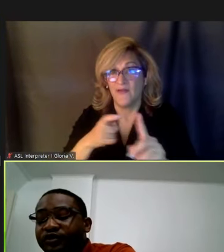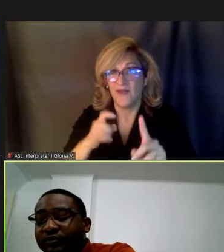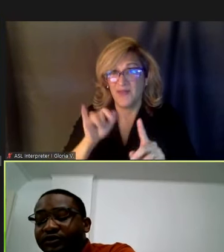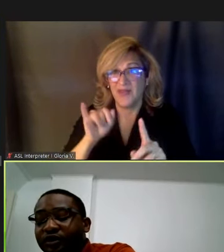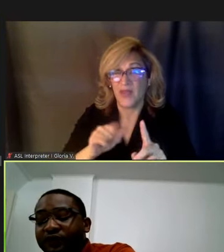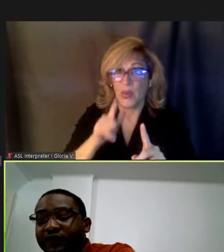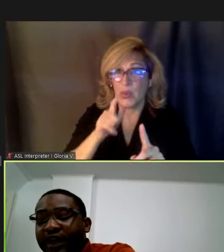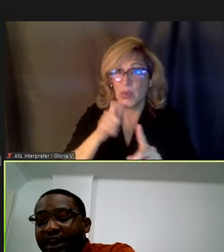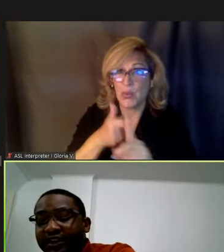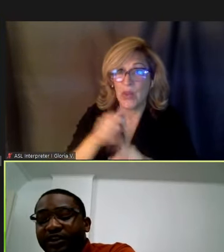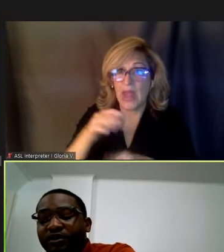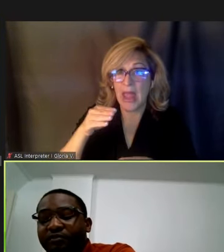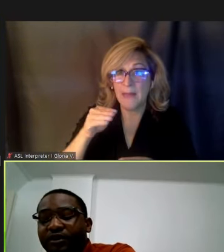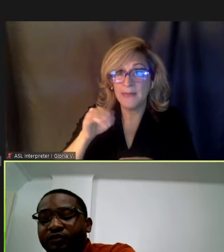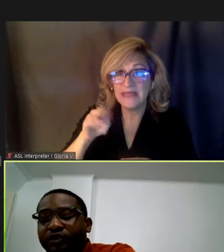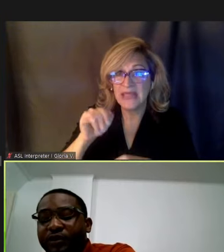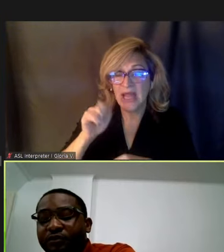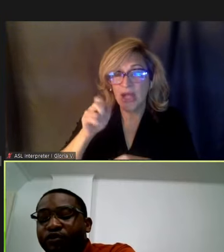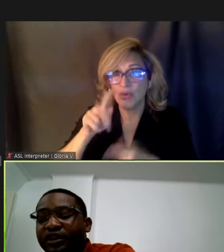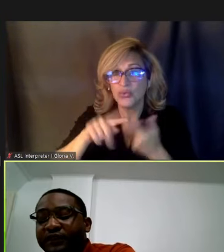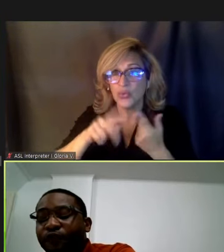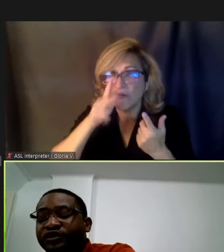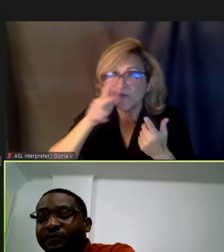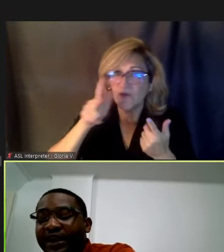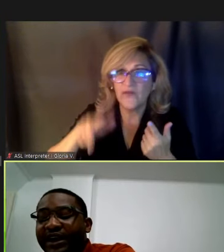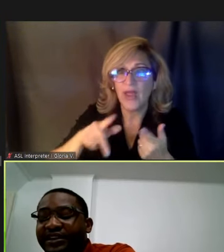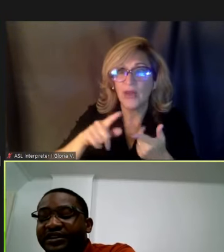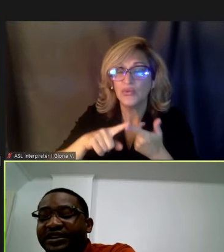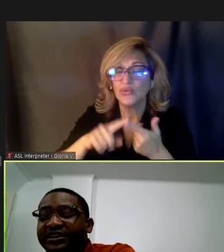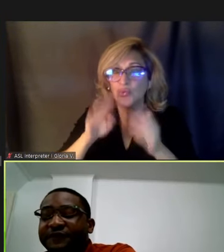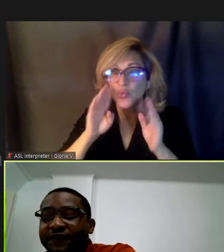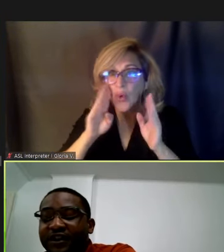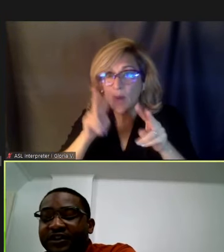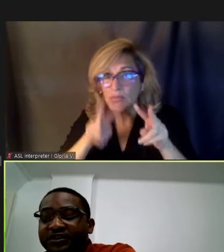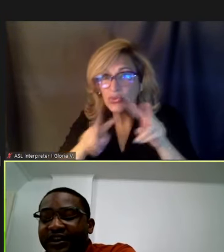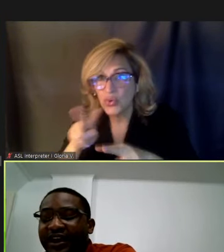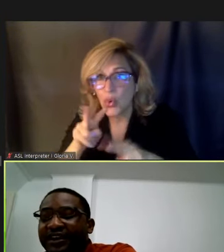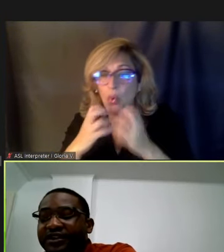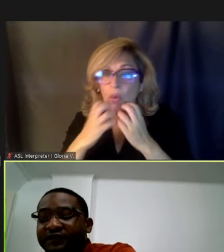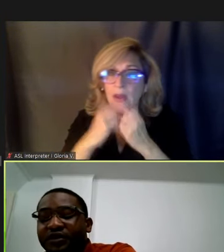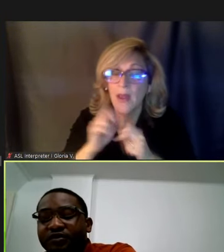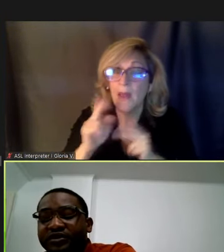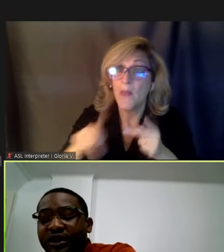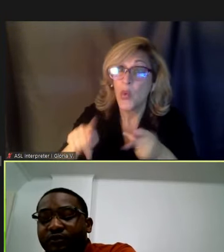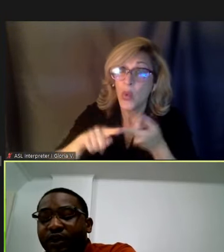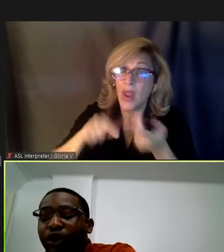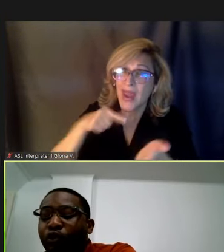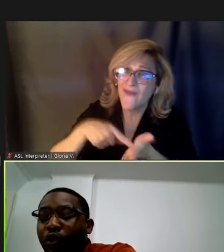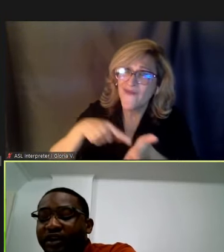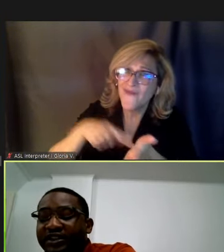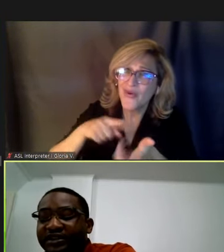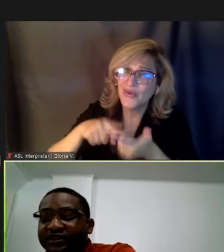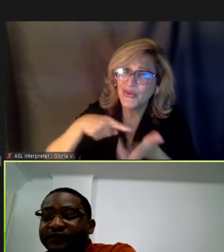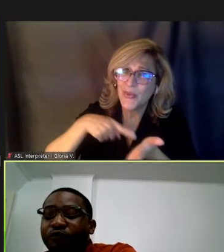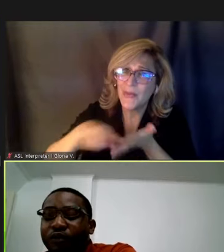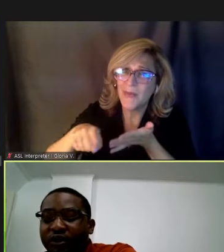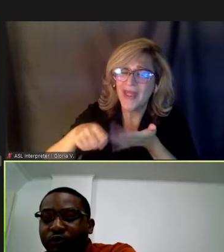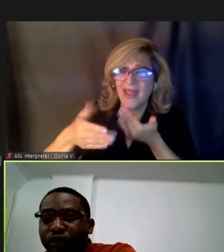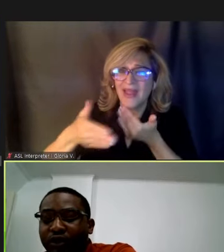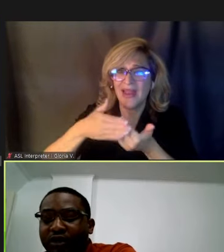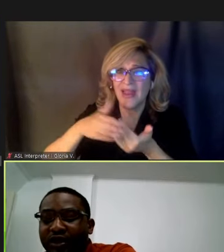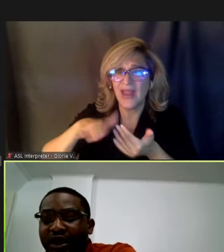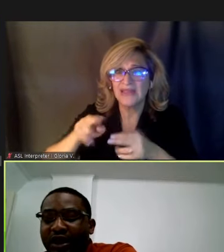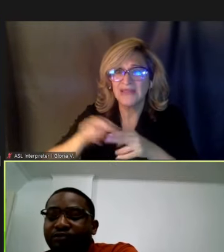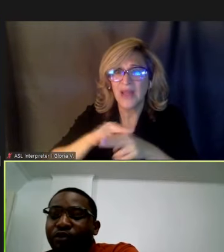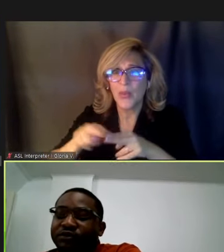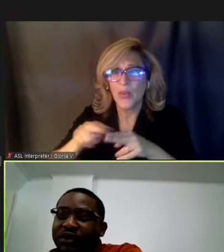refused to observe and care about. The people who can afford to pay any of these fees live near the subway or a walking distance from where they